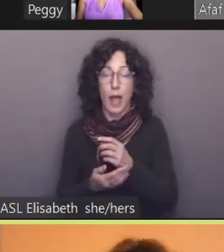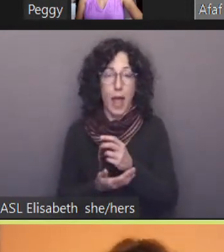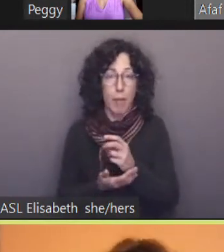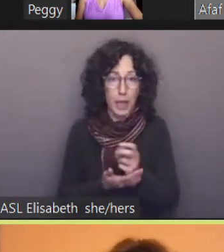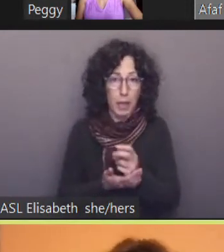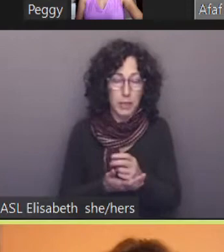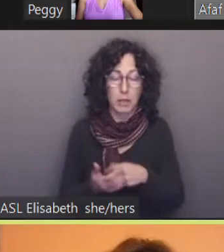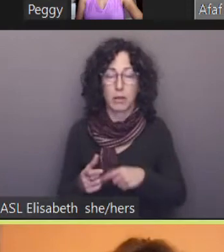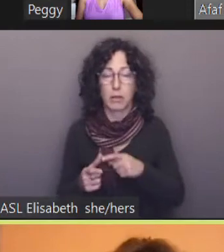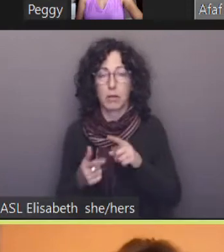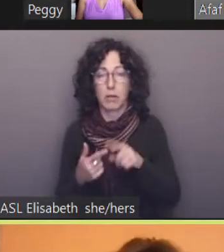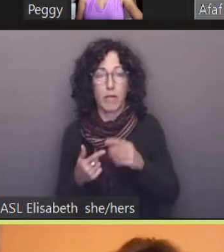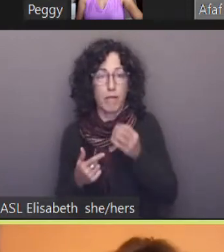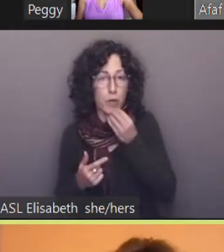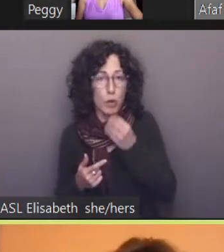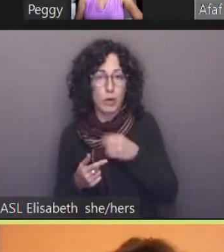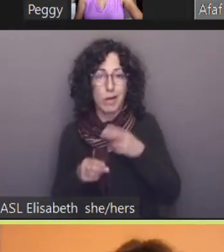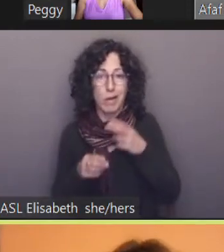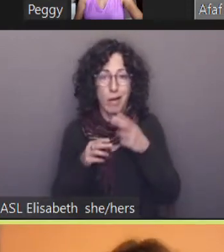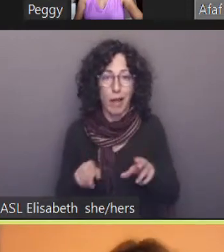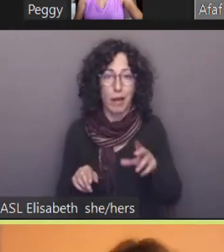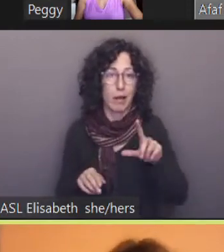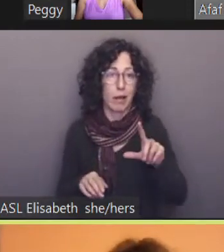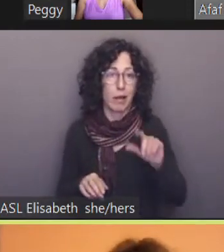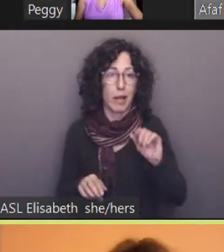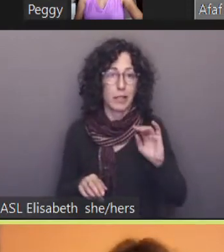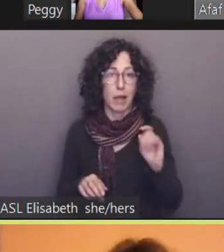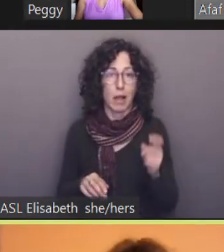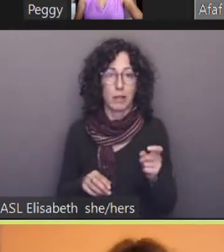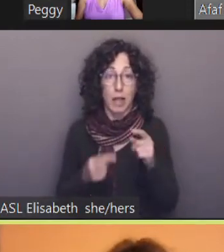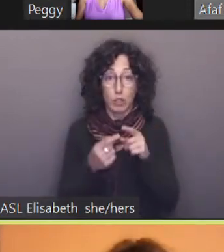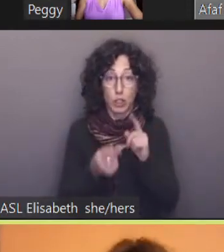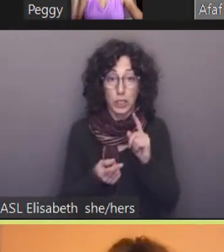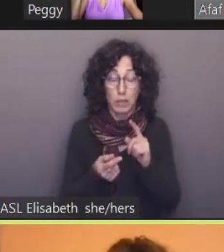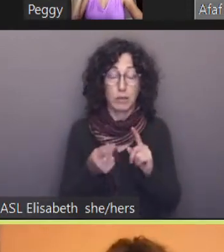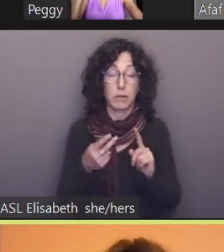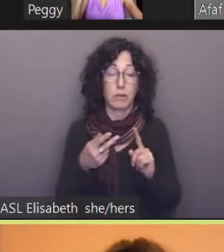food, egg, or latex allergies, and those that are